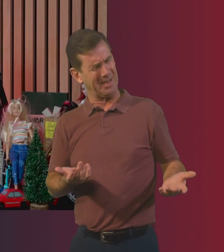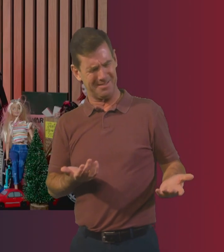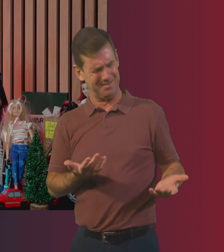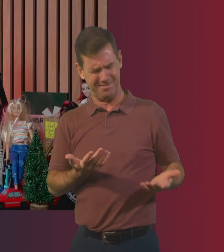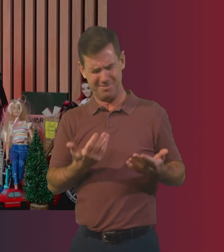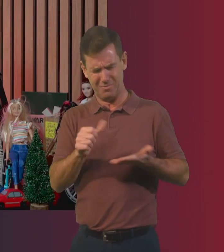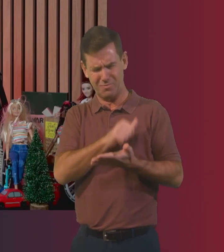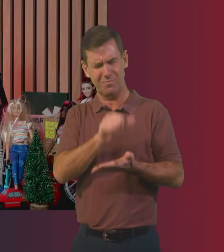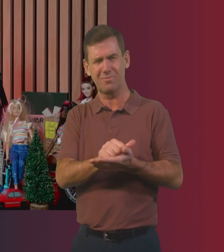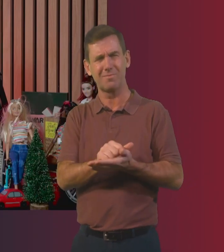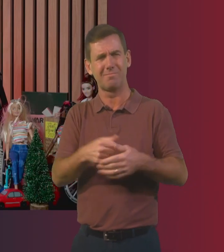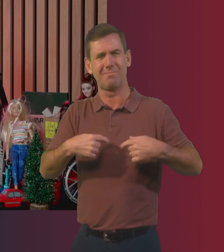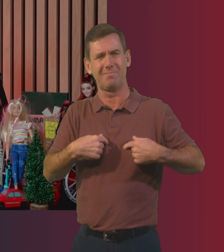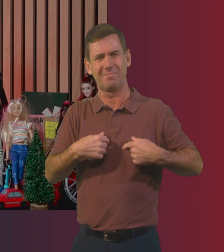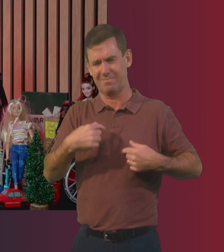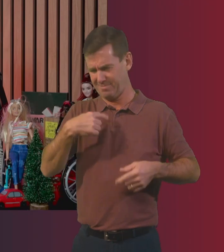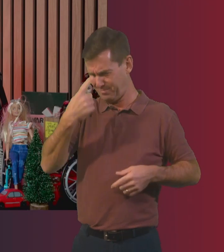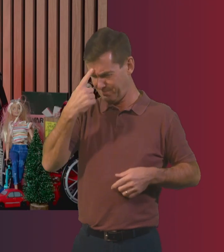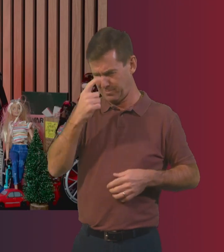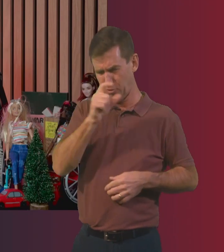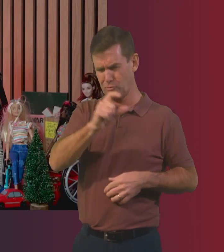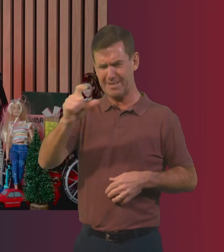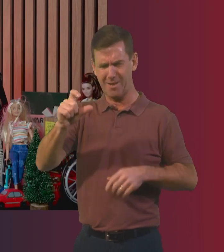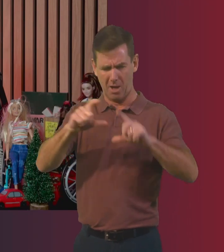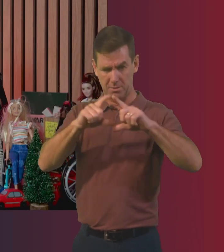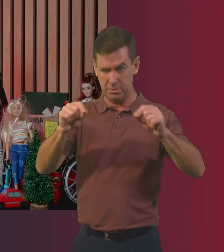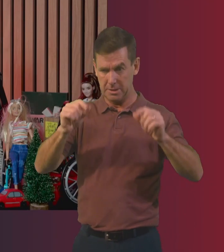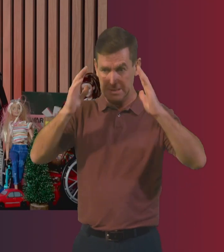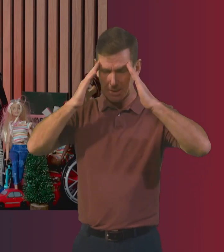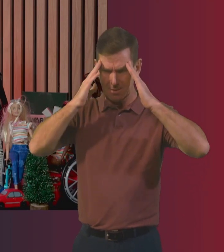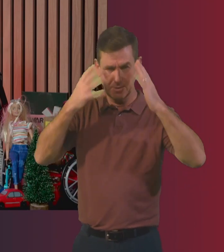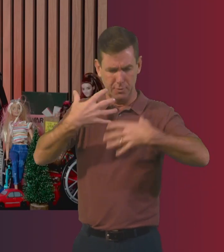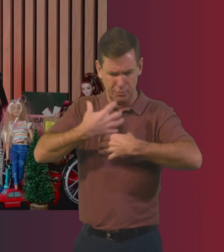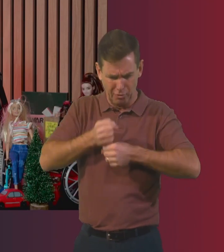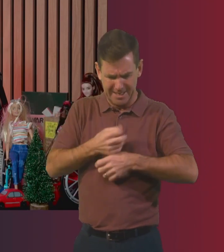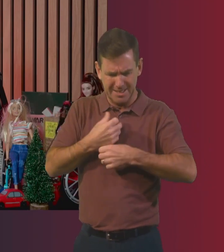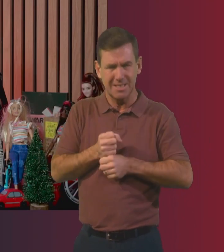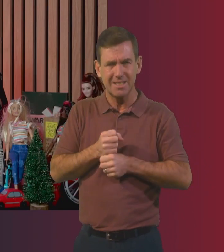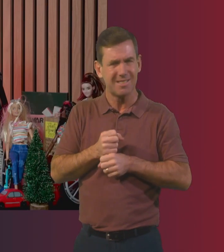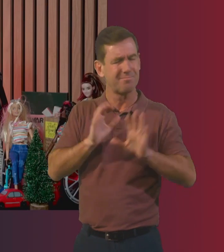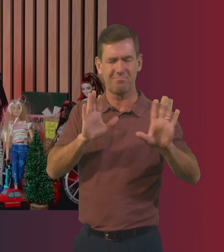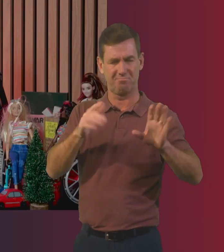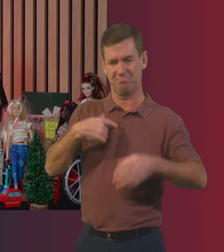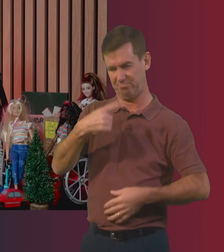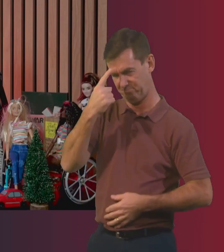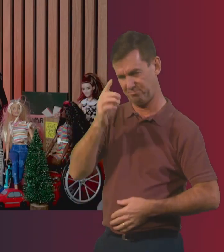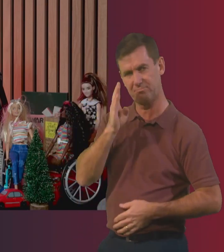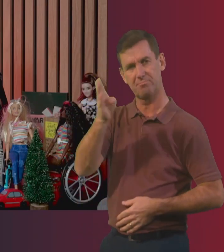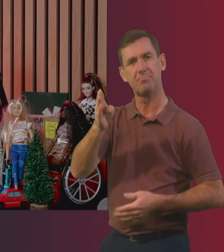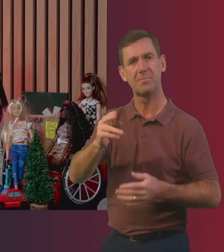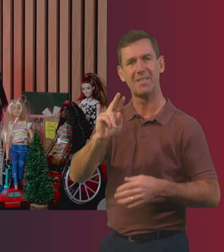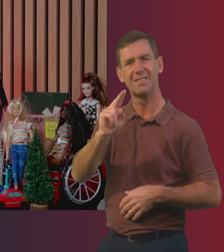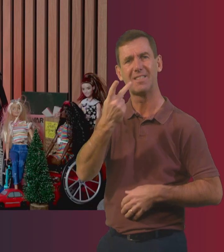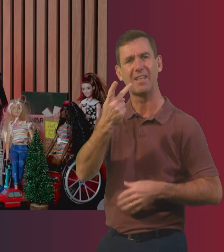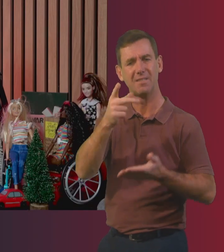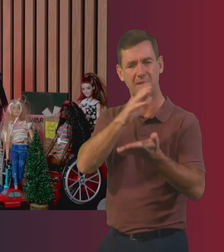moment where I was like, I don't want to put anything on my credit card. I was like, why am I stressing? Why am I stressing? So I have bought quite a lot of gifts for my family and friends